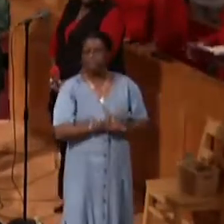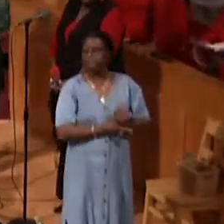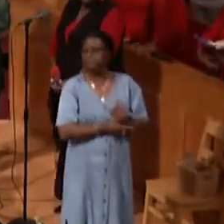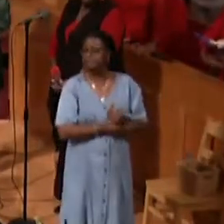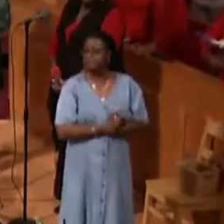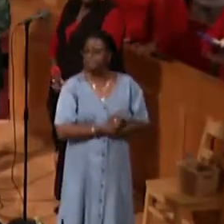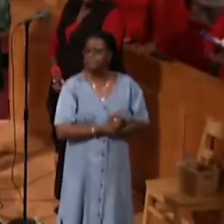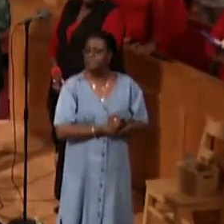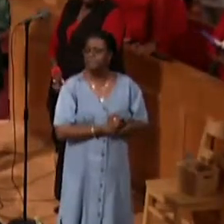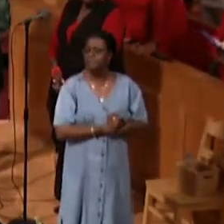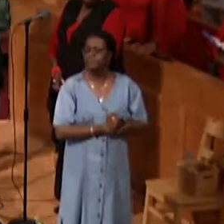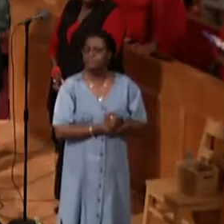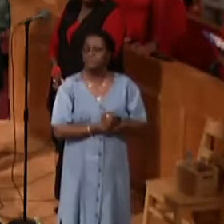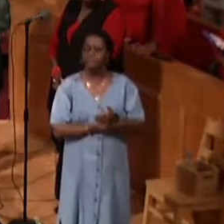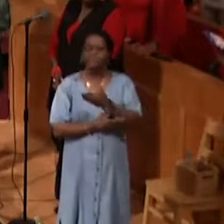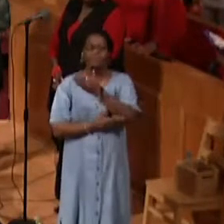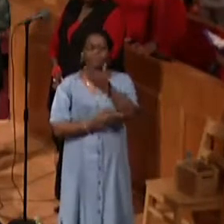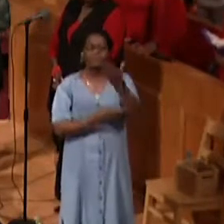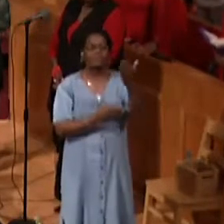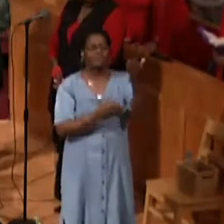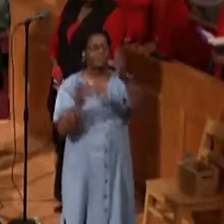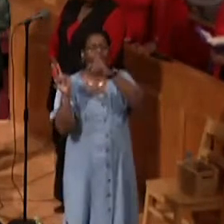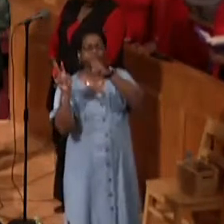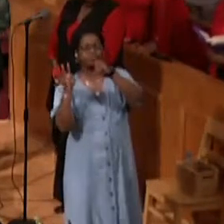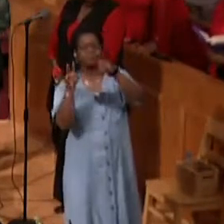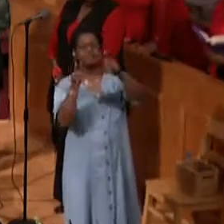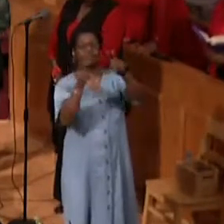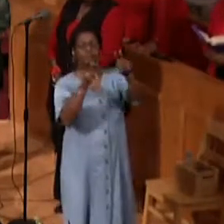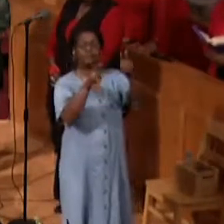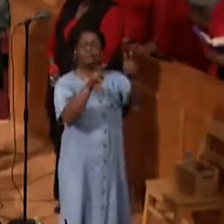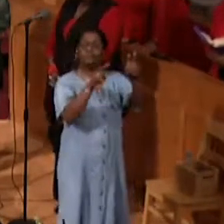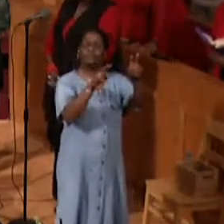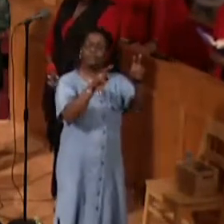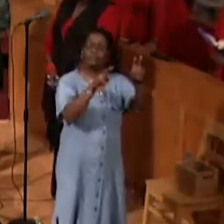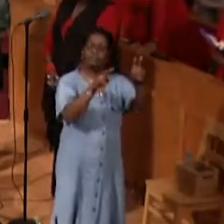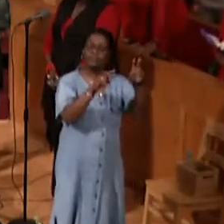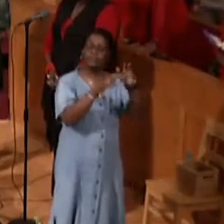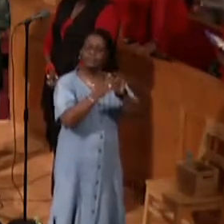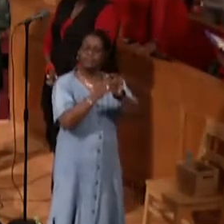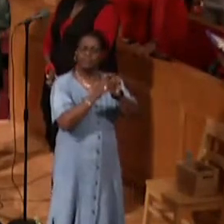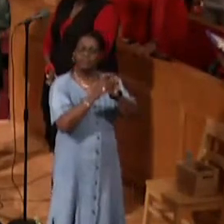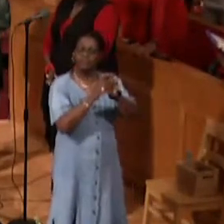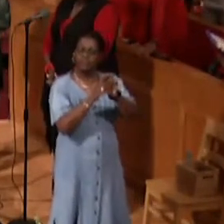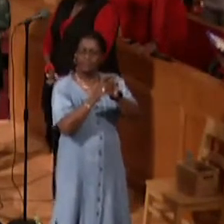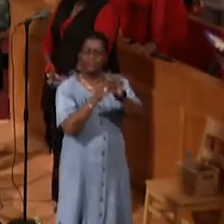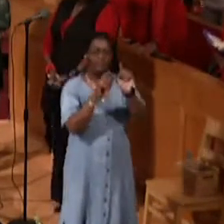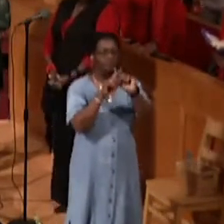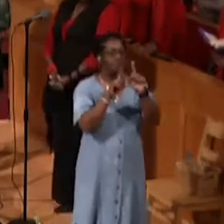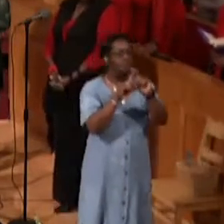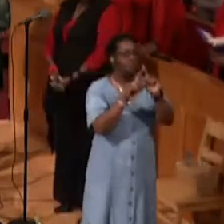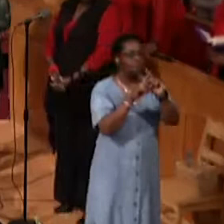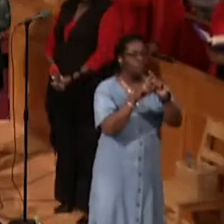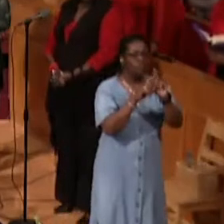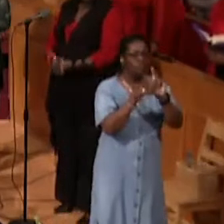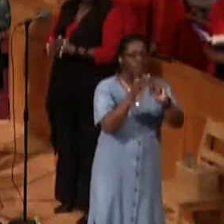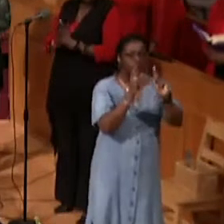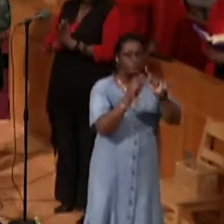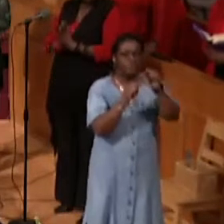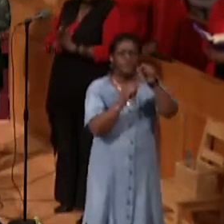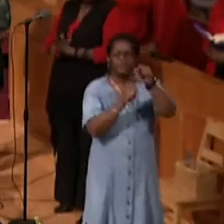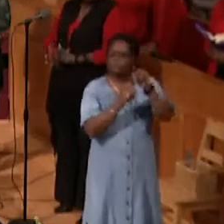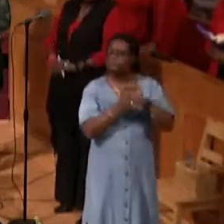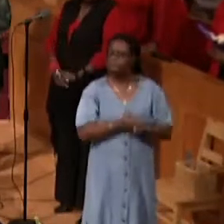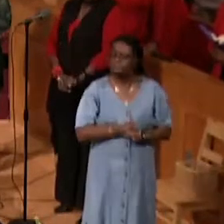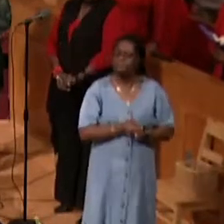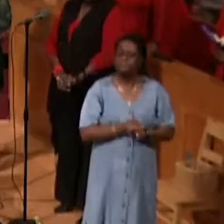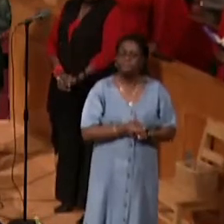Up in the balcony, did I see Sister Winbish? See Janice, is she here? Amen, right there,